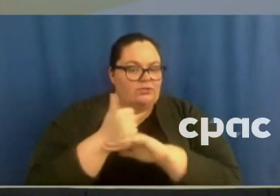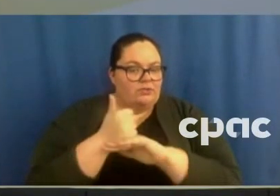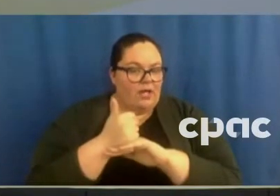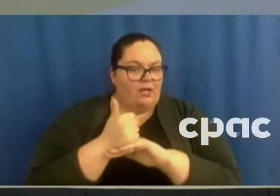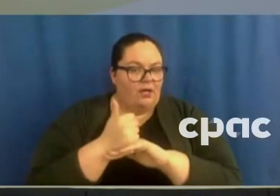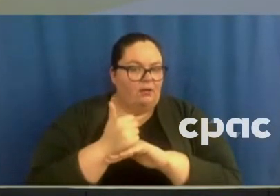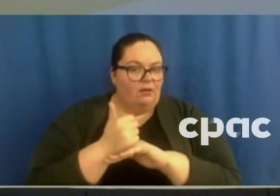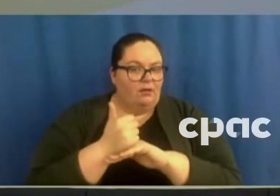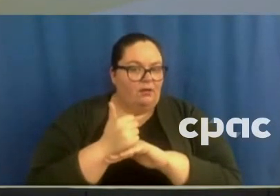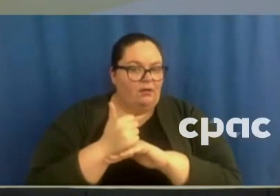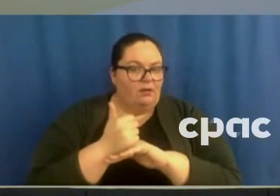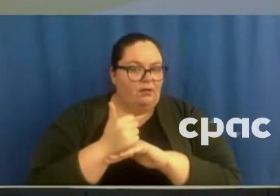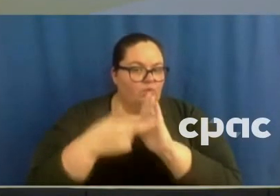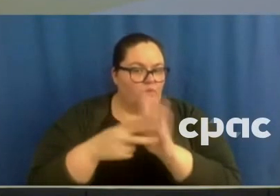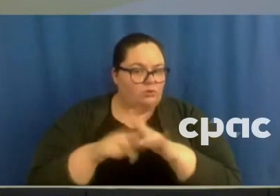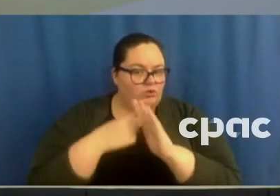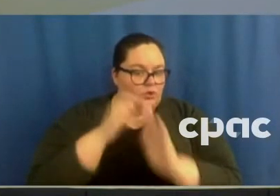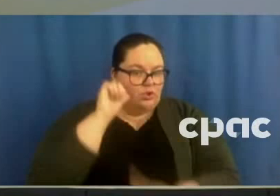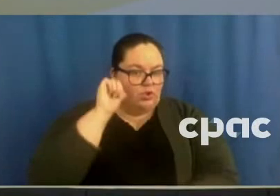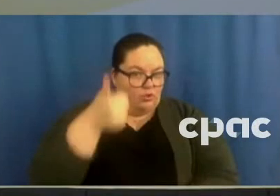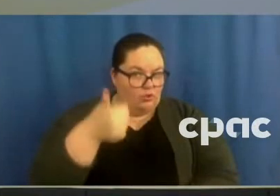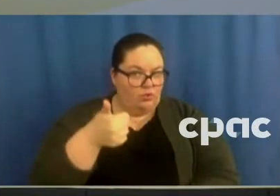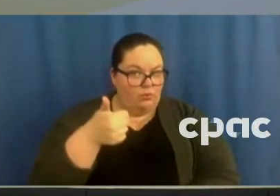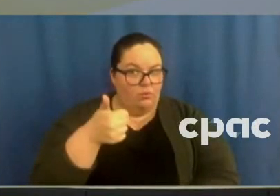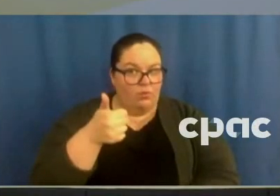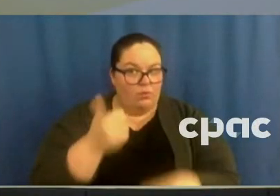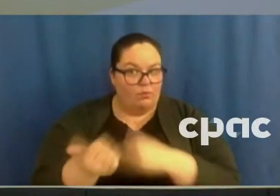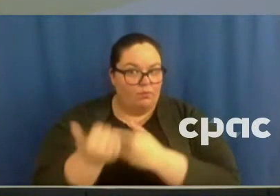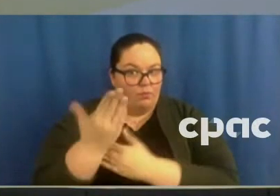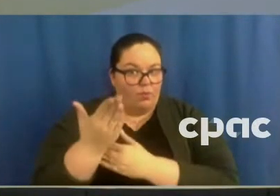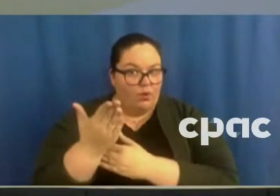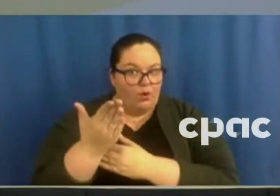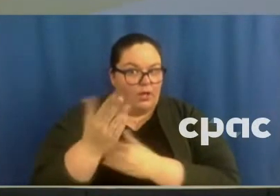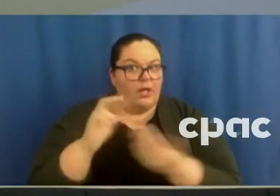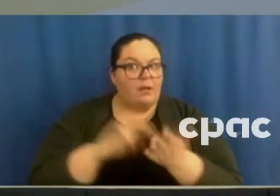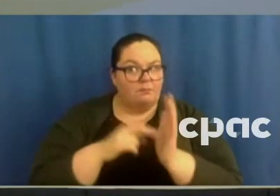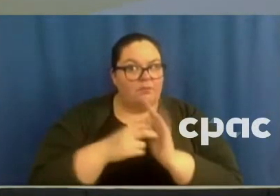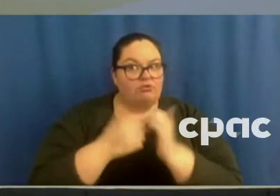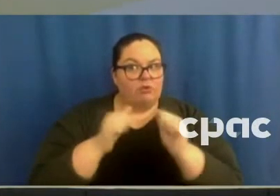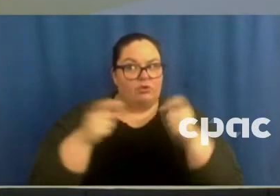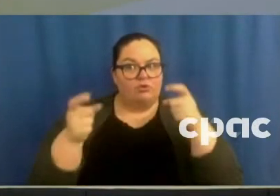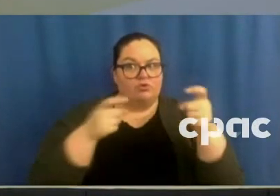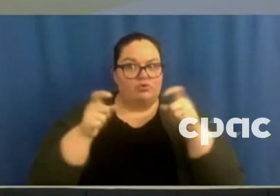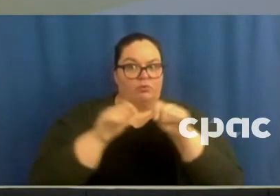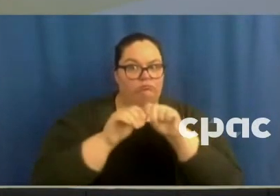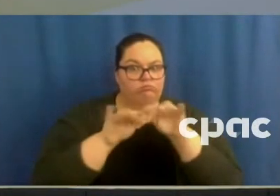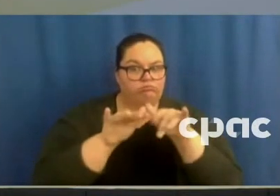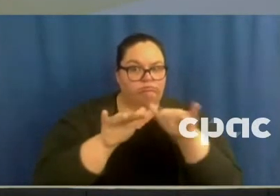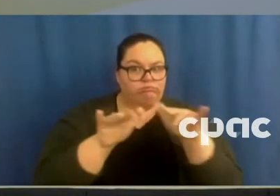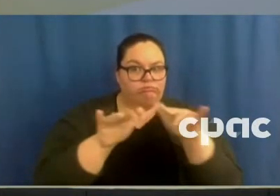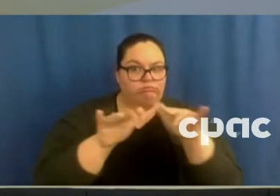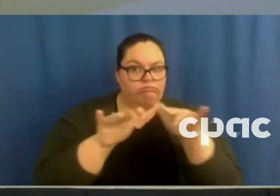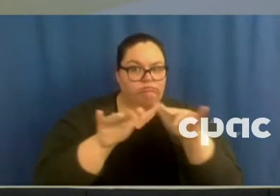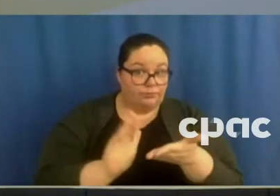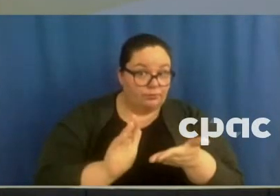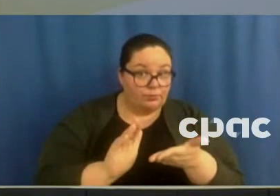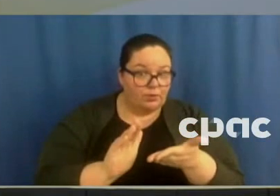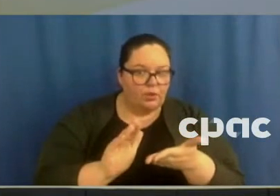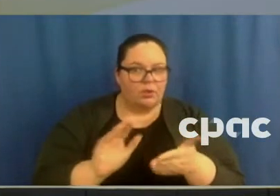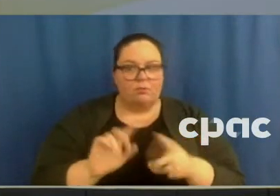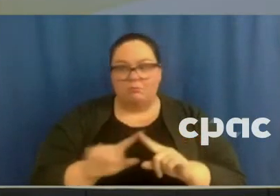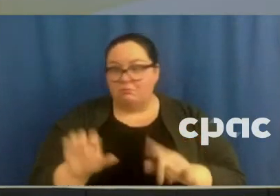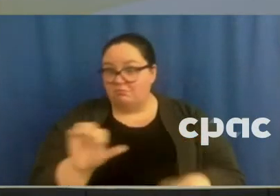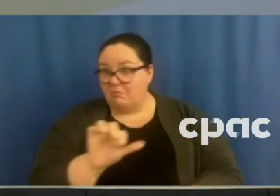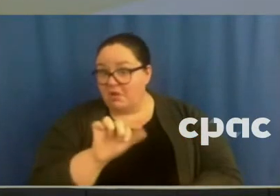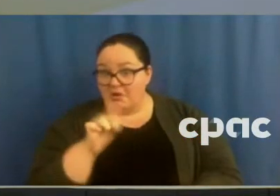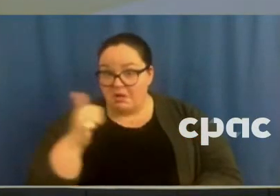tomorrow, and obviously the hope is that would bring things under control. But I'm wondering if there are other kind of measures that you've